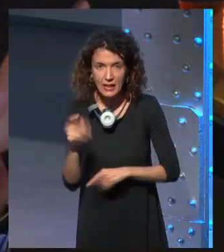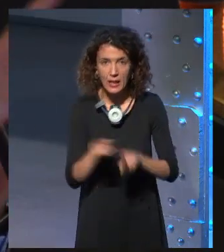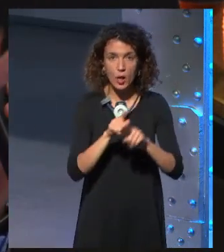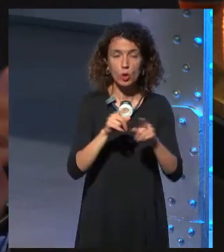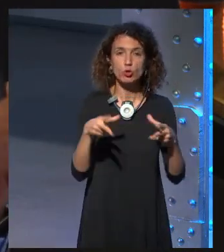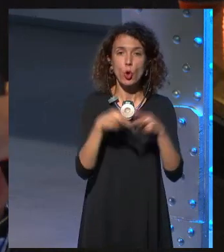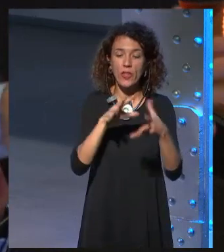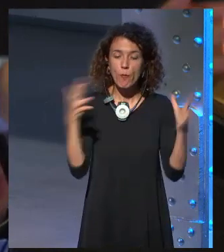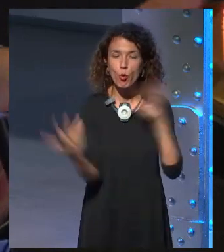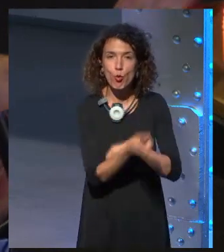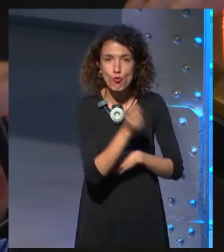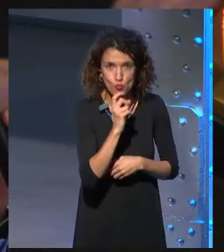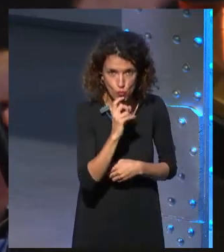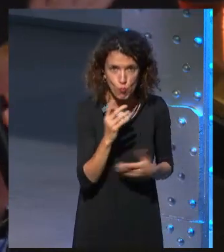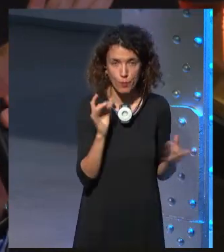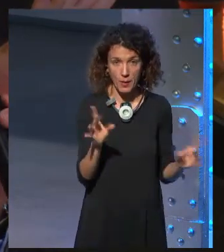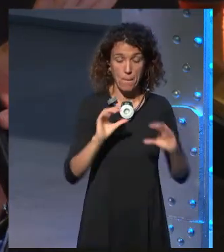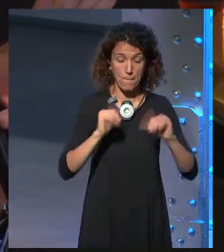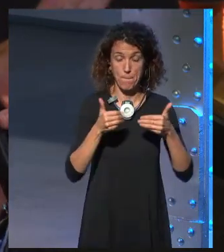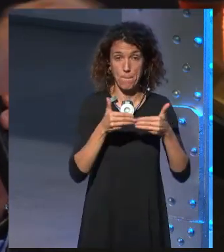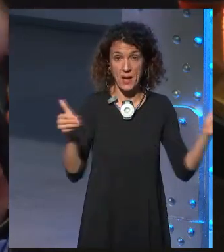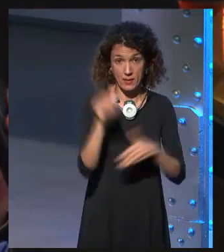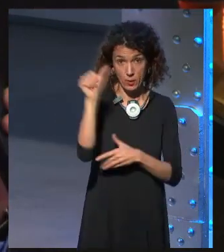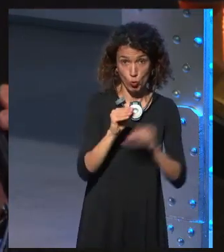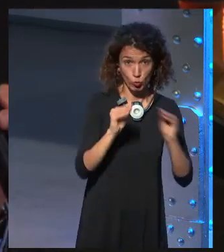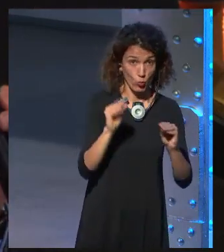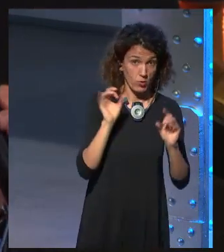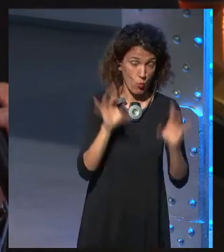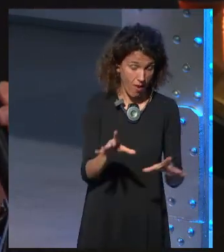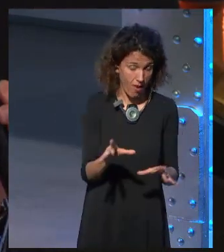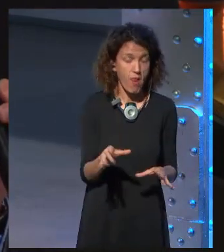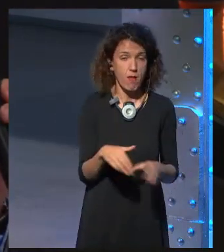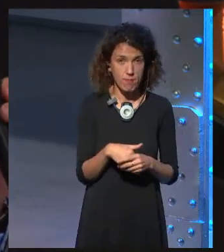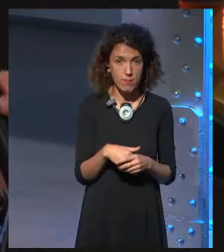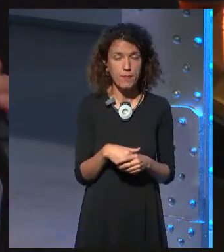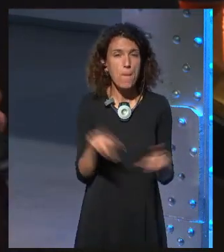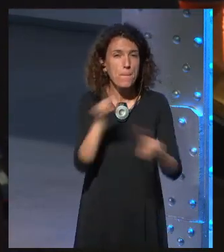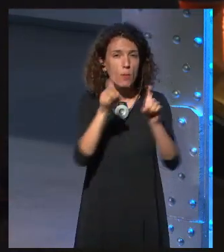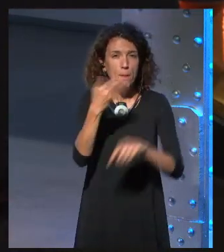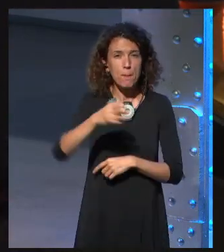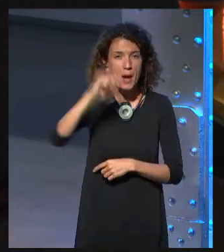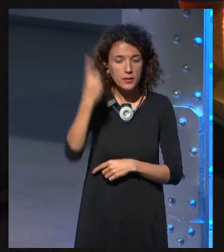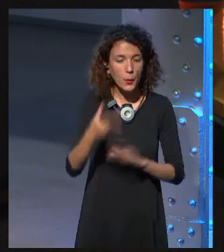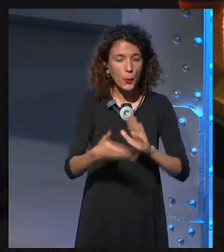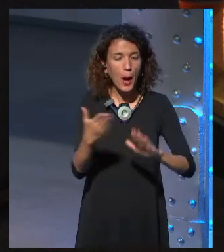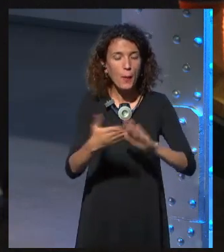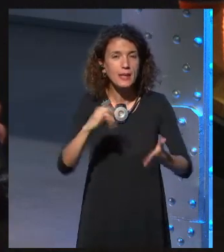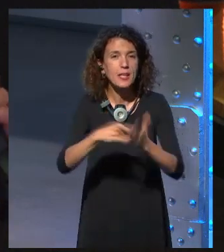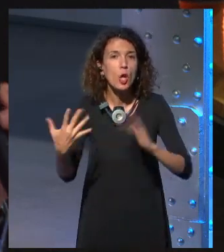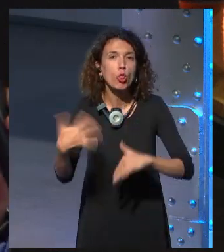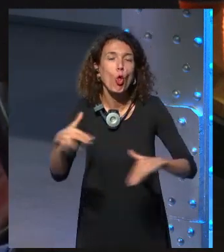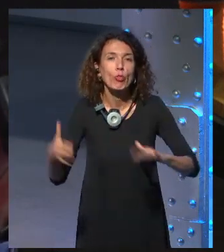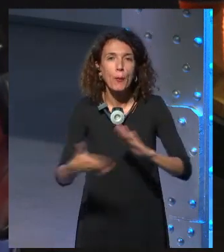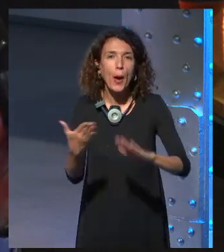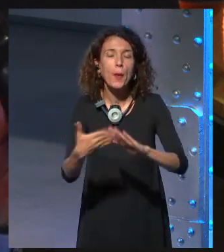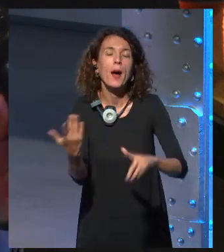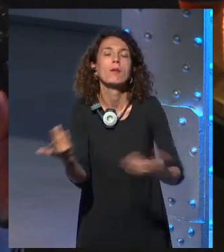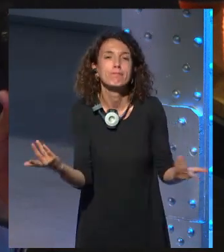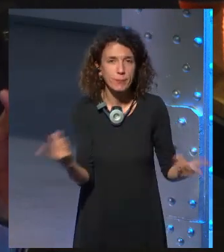develop, the evolution of society, as you've done in the beginning of your presentation. And the big question is